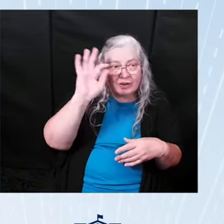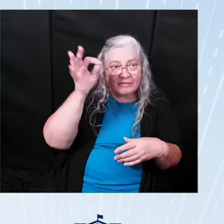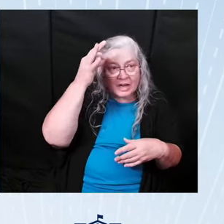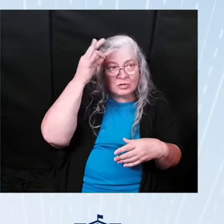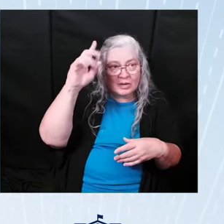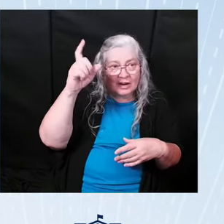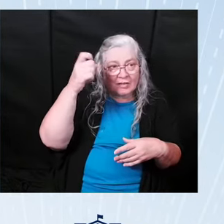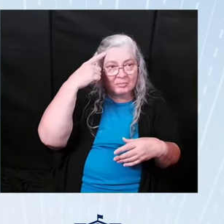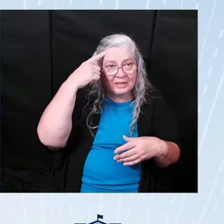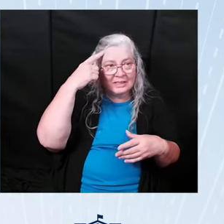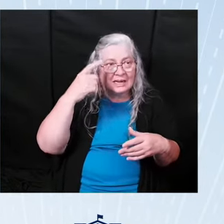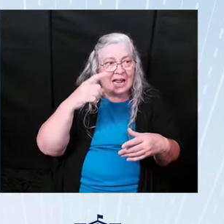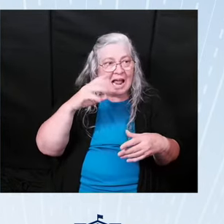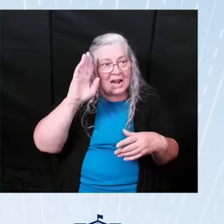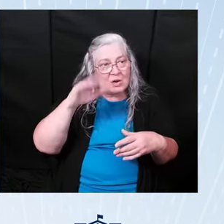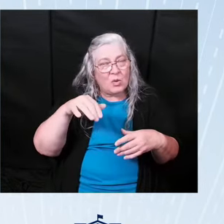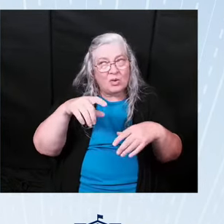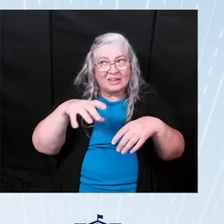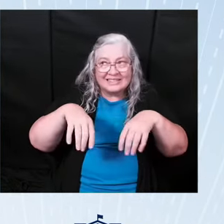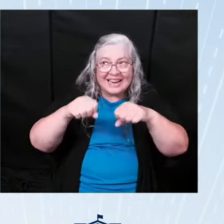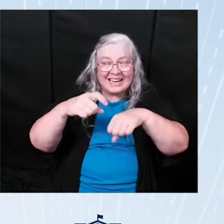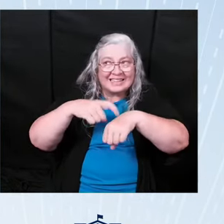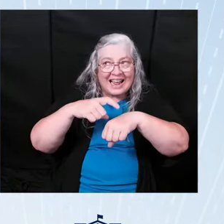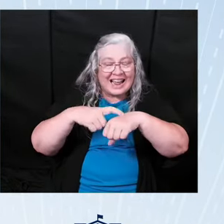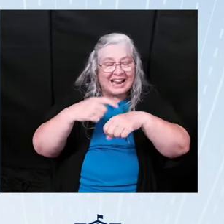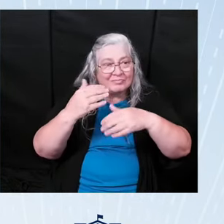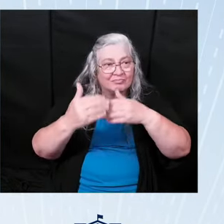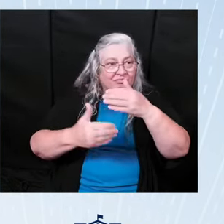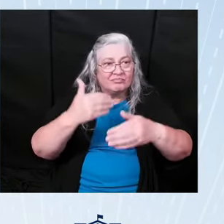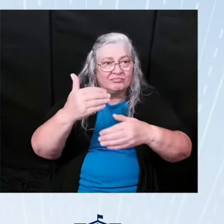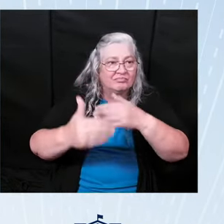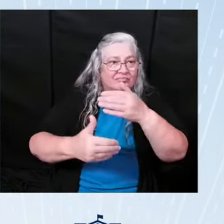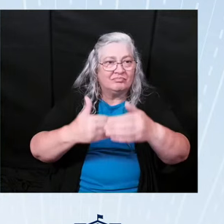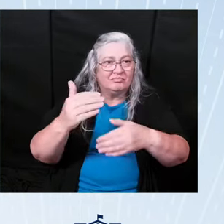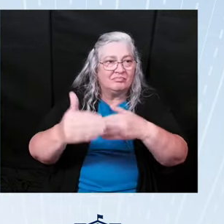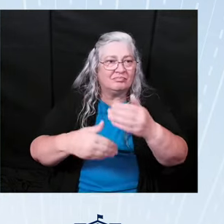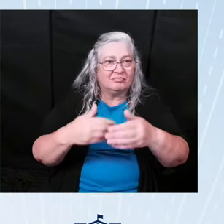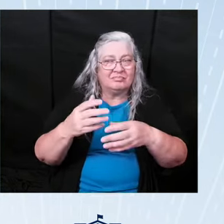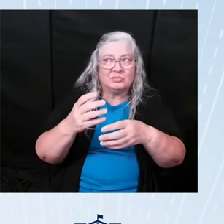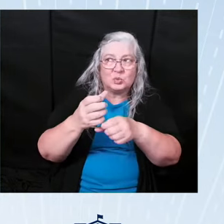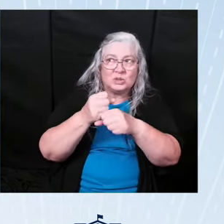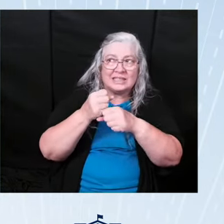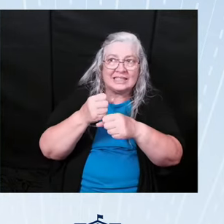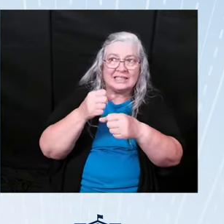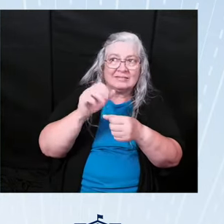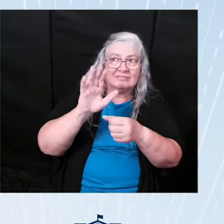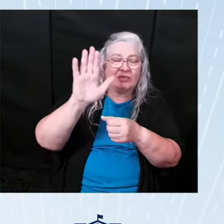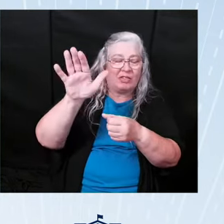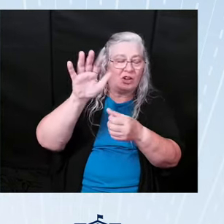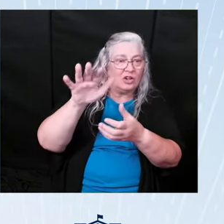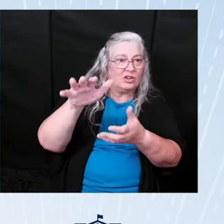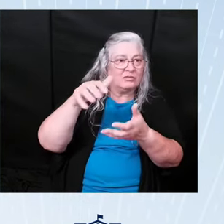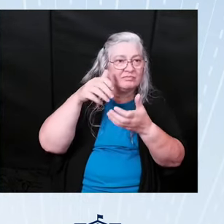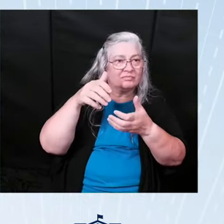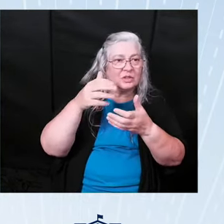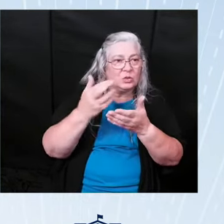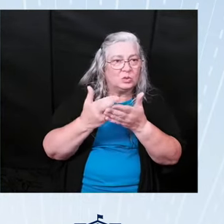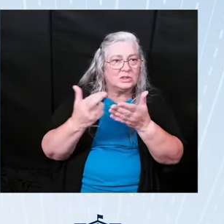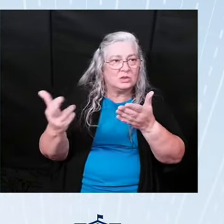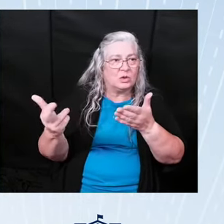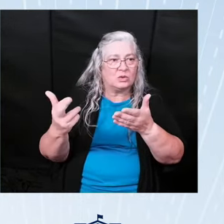to step up, as we did during COVID-19, to be able to help build out that, or let me